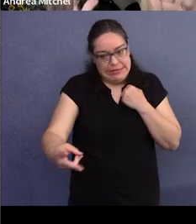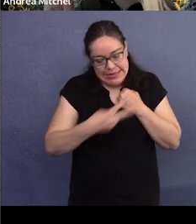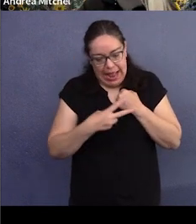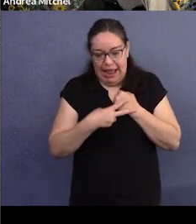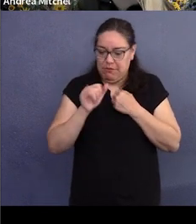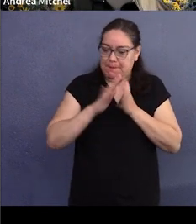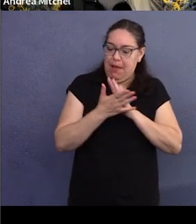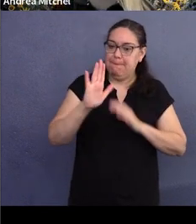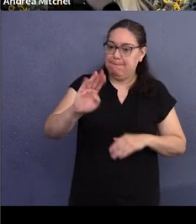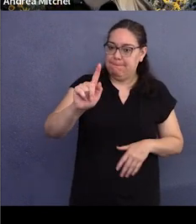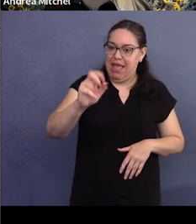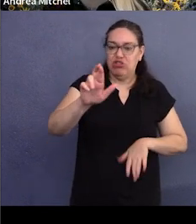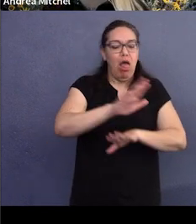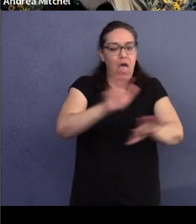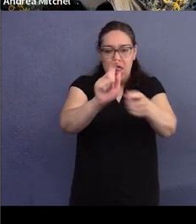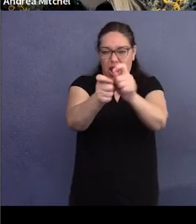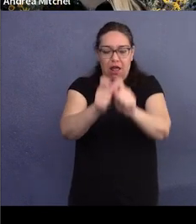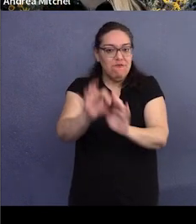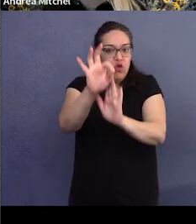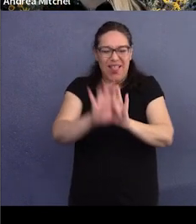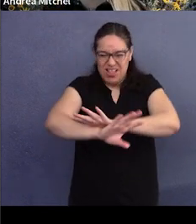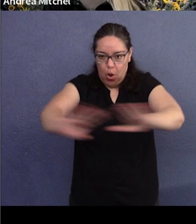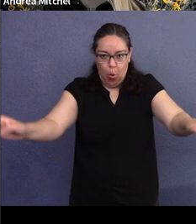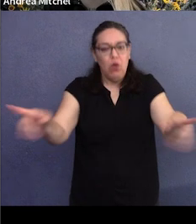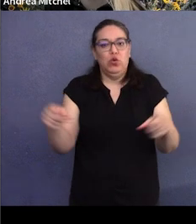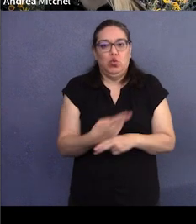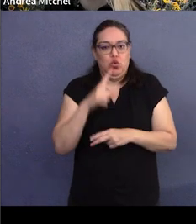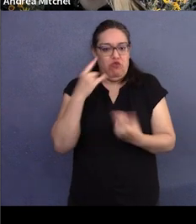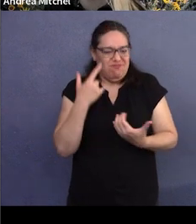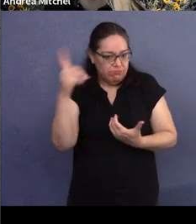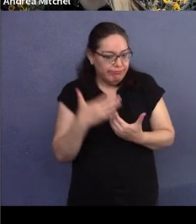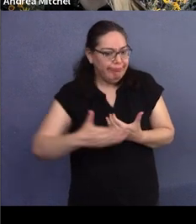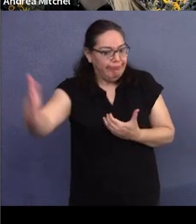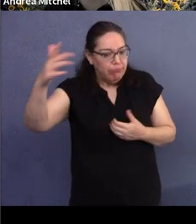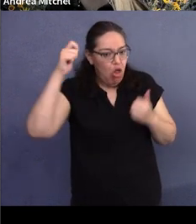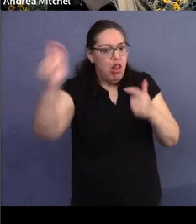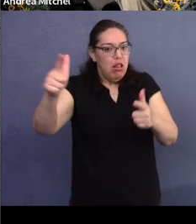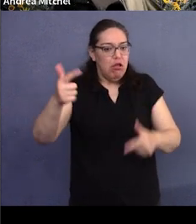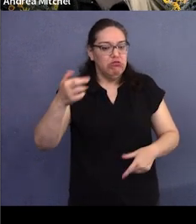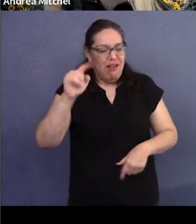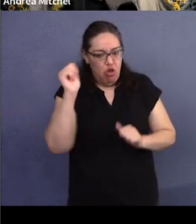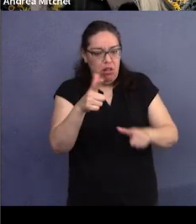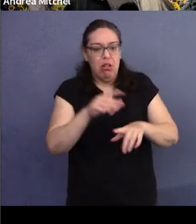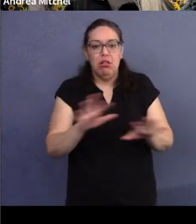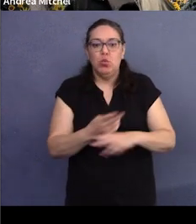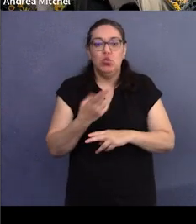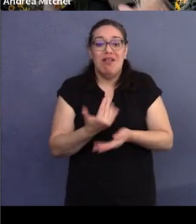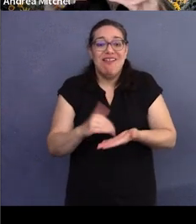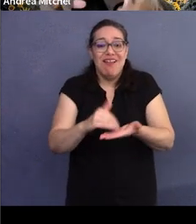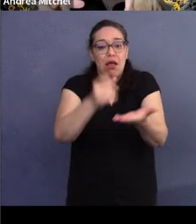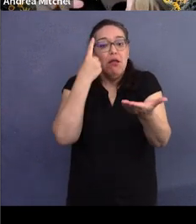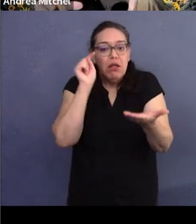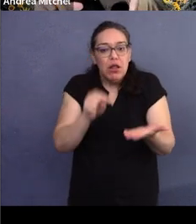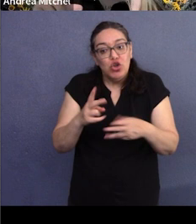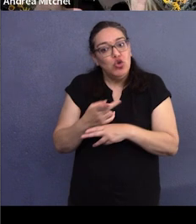don't mess with the formulas. So this gives you now, this is the creative personnel. So you then can use the